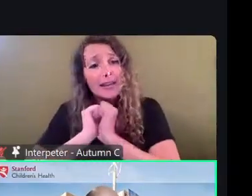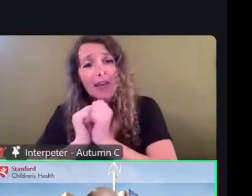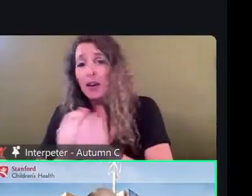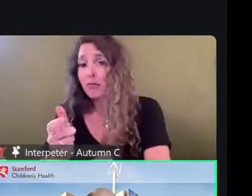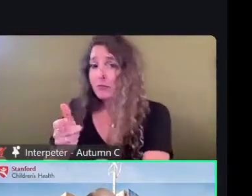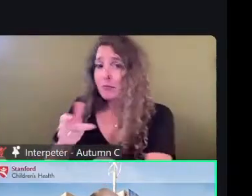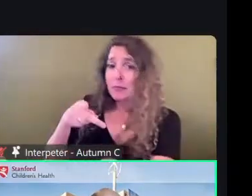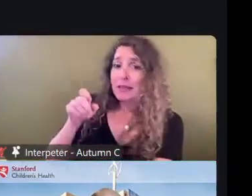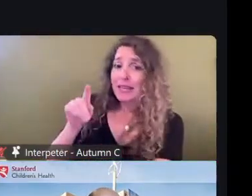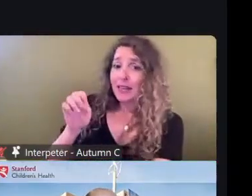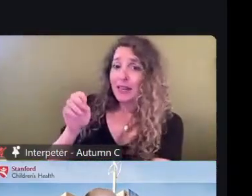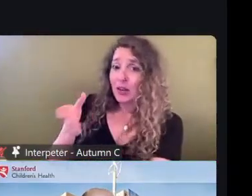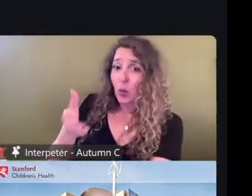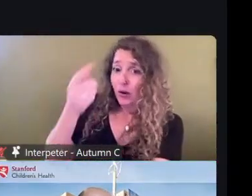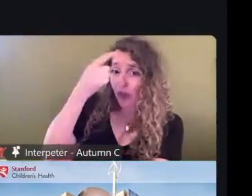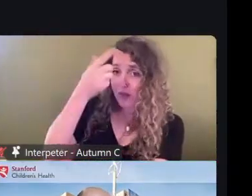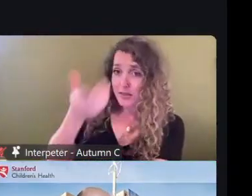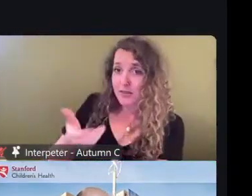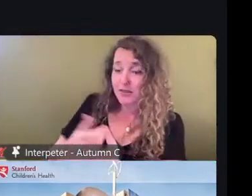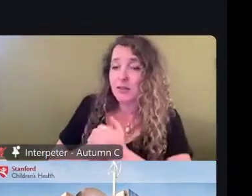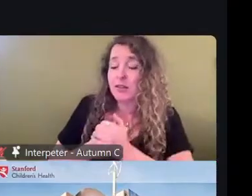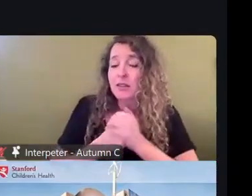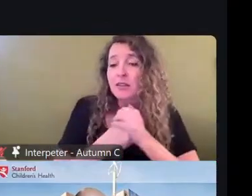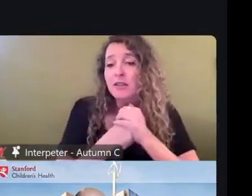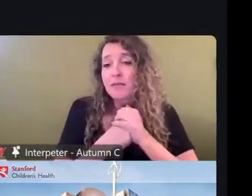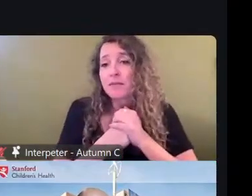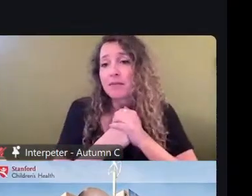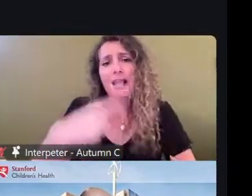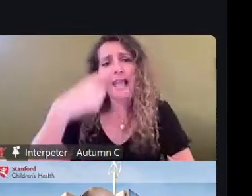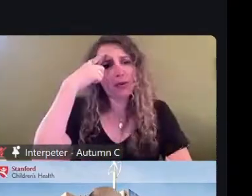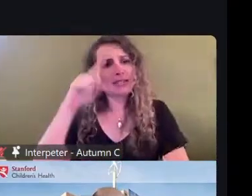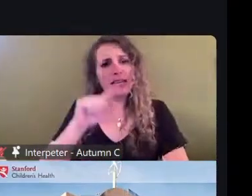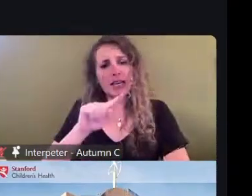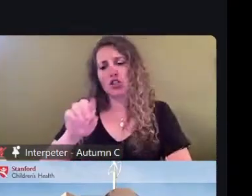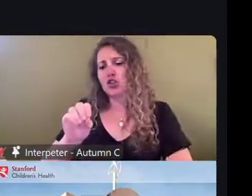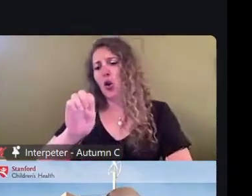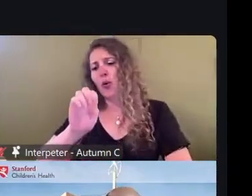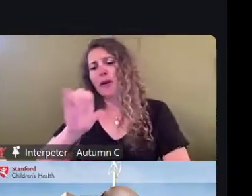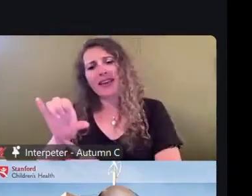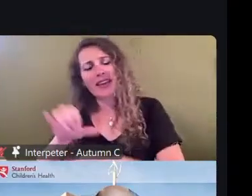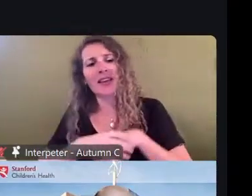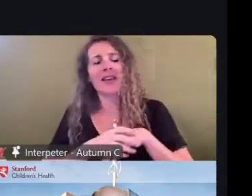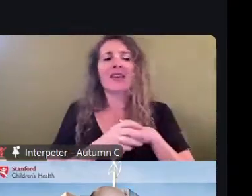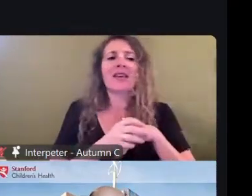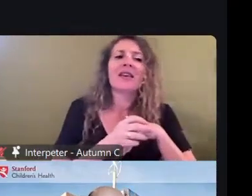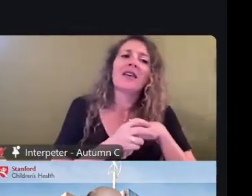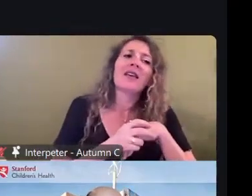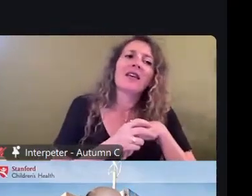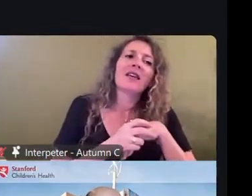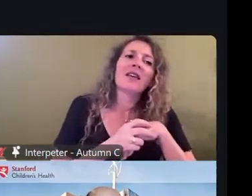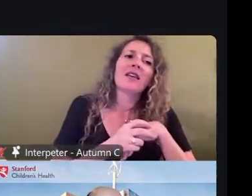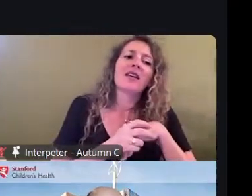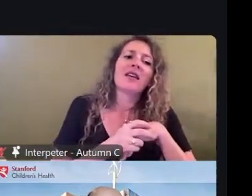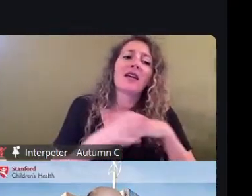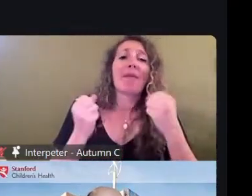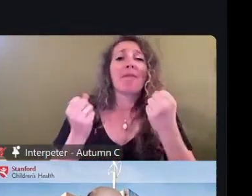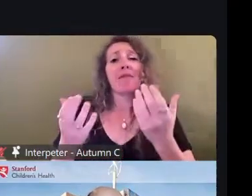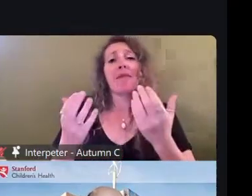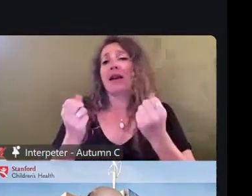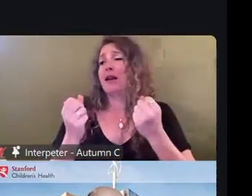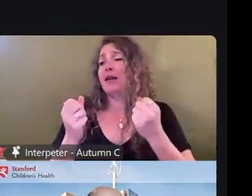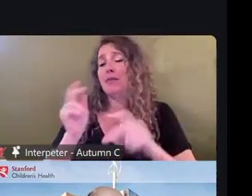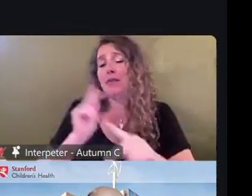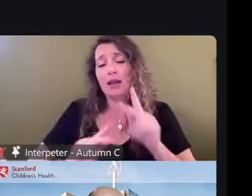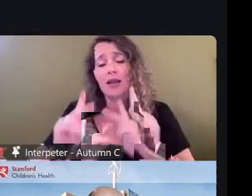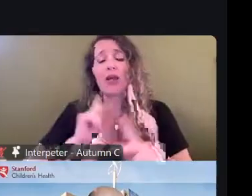thoughts? I'm just thinking that, Zoe's and many people have expressed this idea